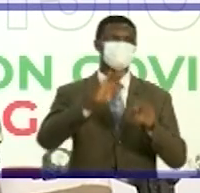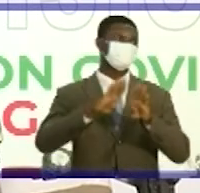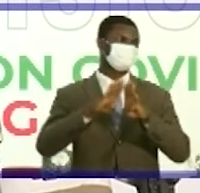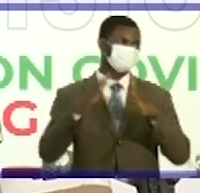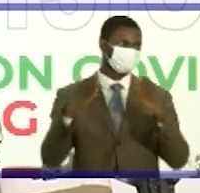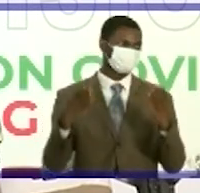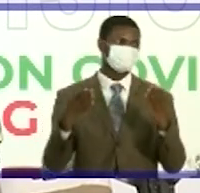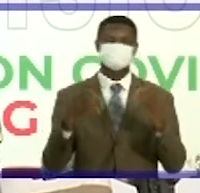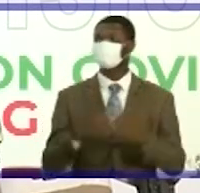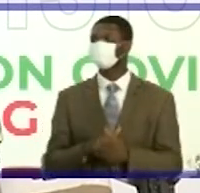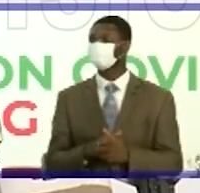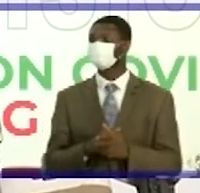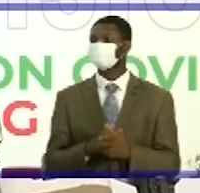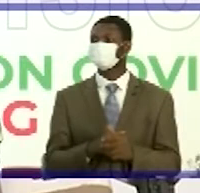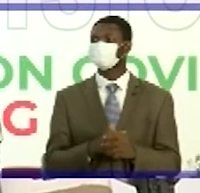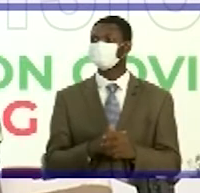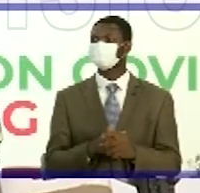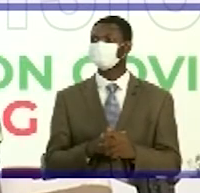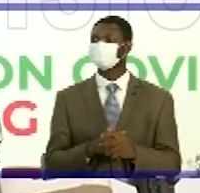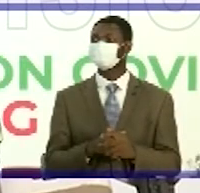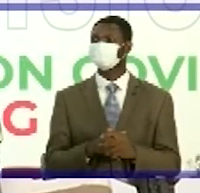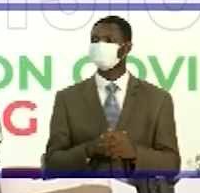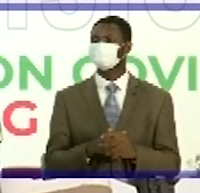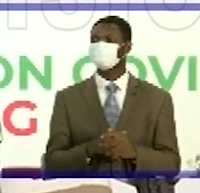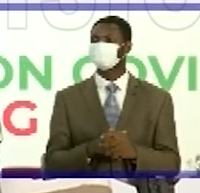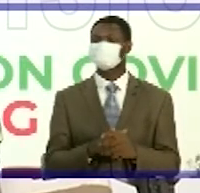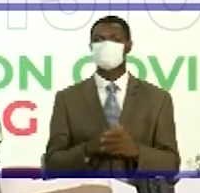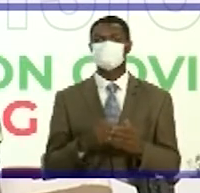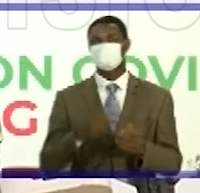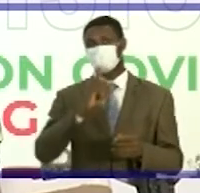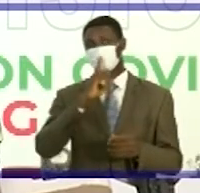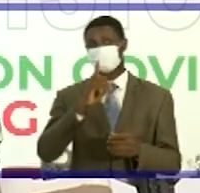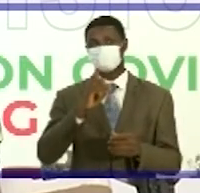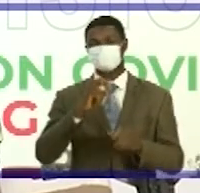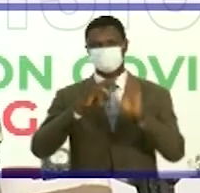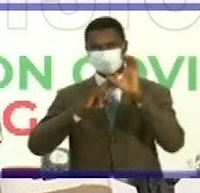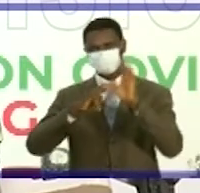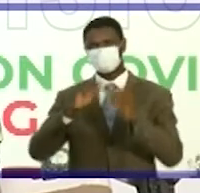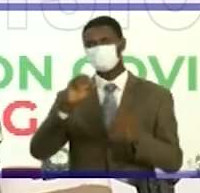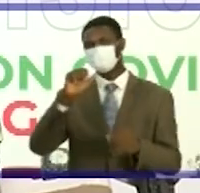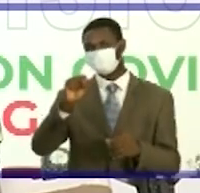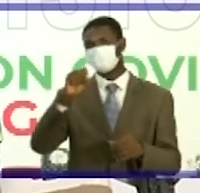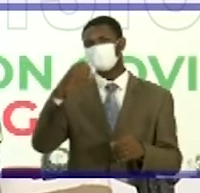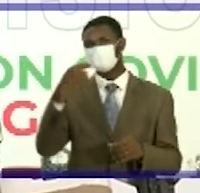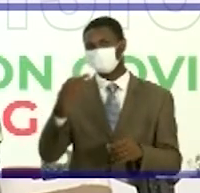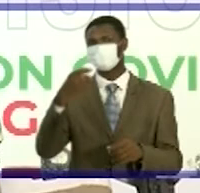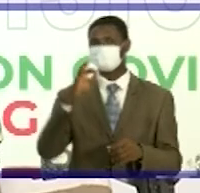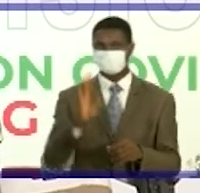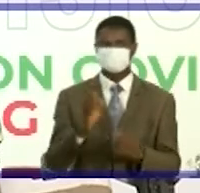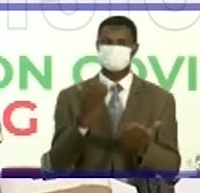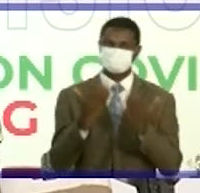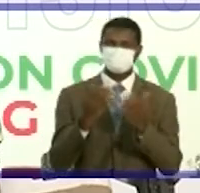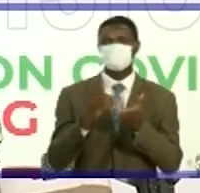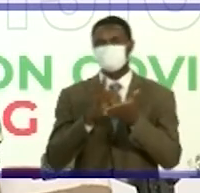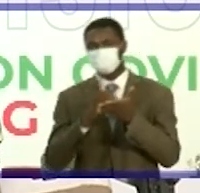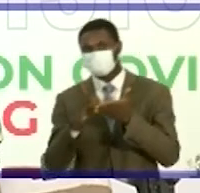effort being anchored by the PTF under the chairmanship of the Secretary to Government of the Federation. So it will be in weeks rather than a month.